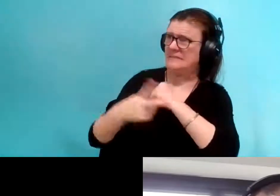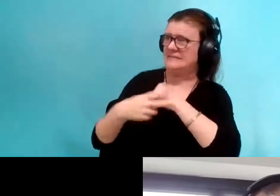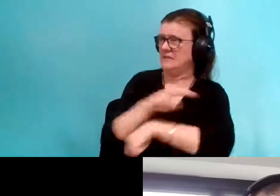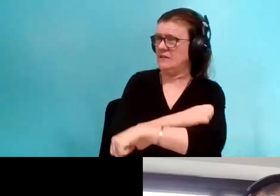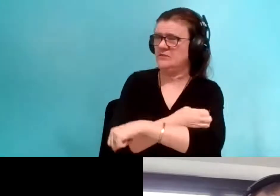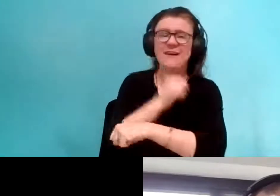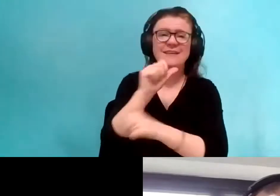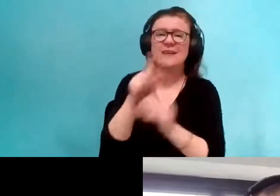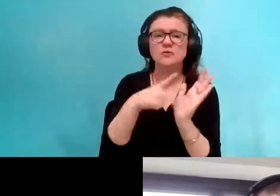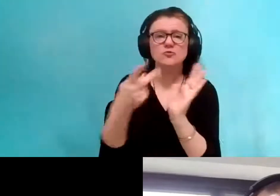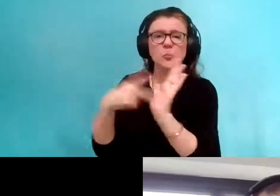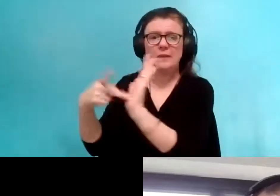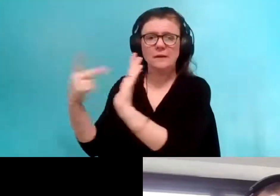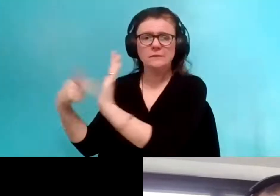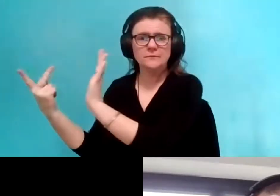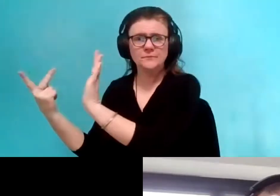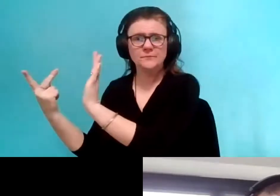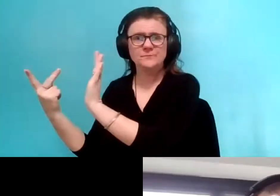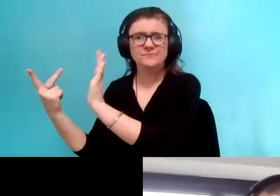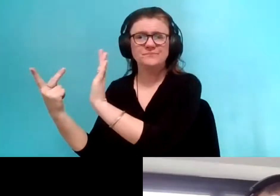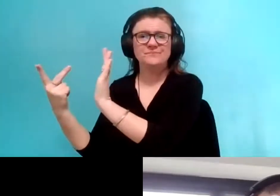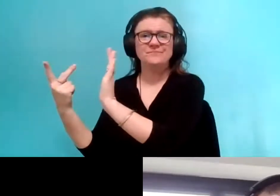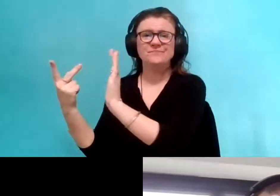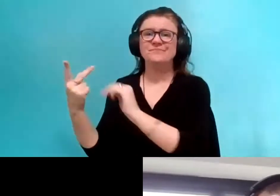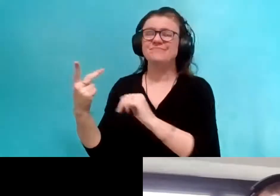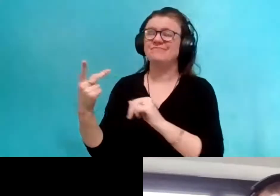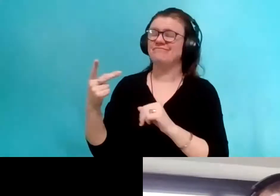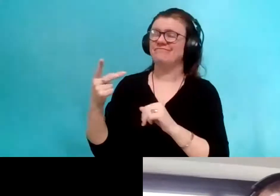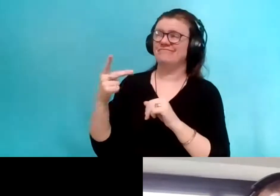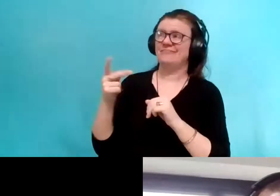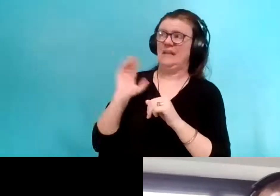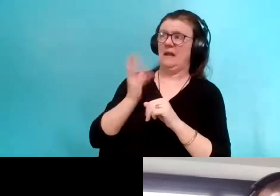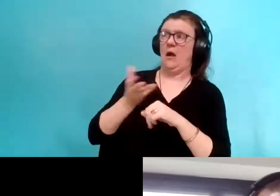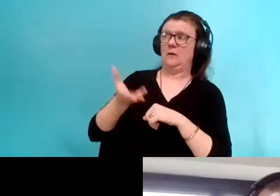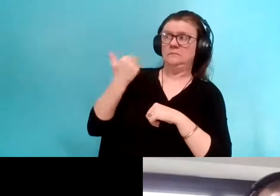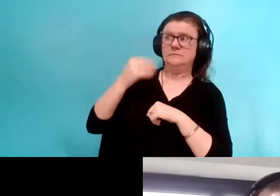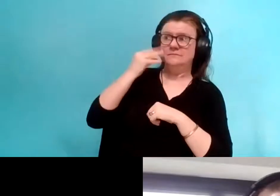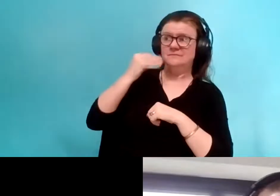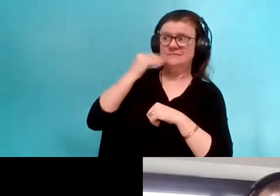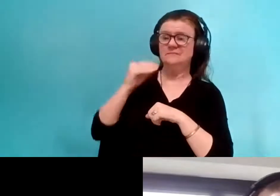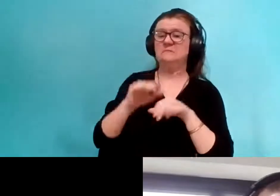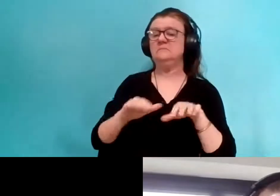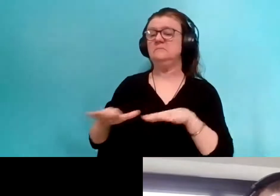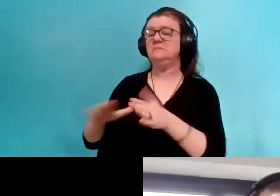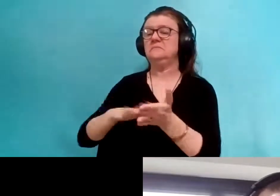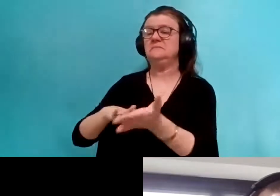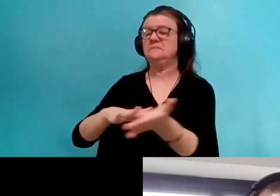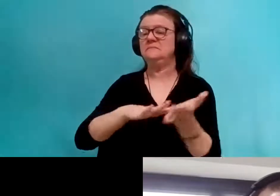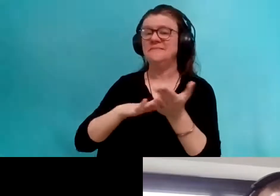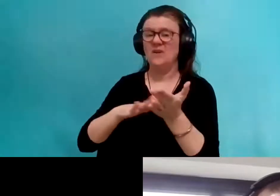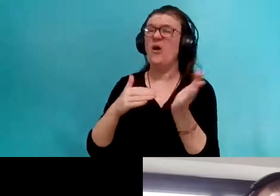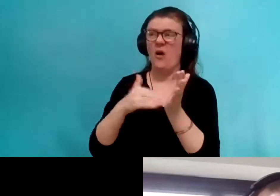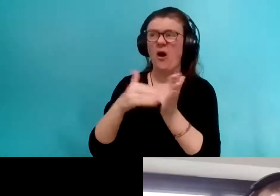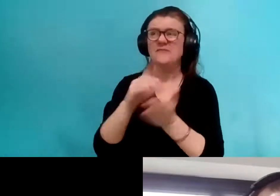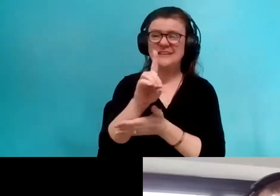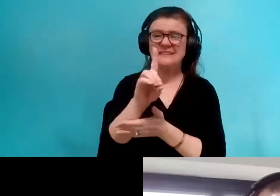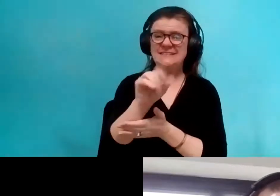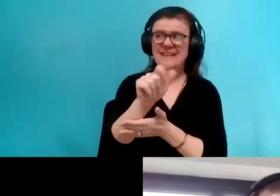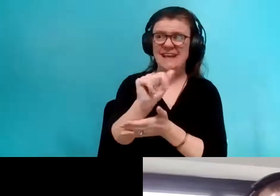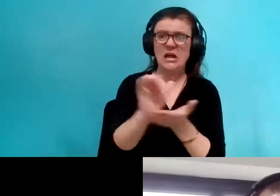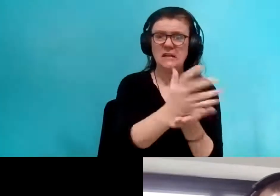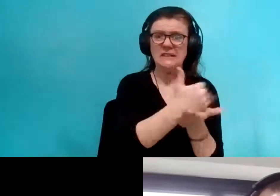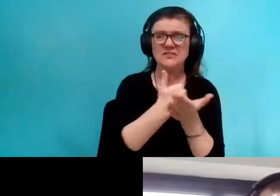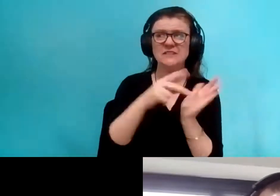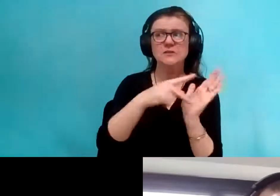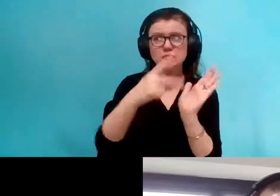duplicating things. We found that a lot from our landscaping work, is that often data collection is duplicated. So I think coming